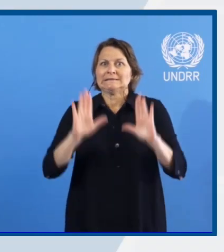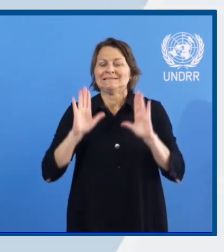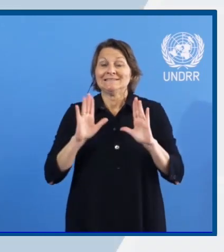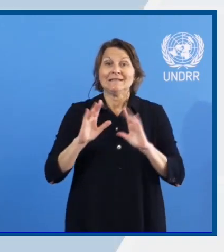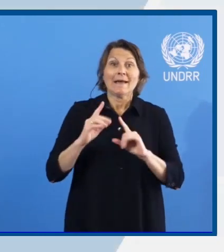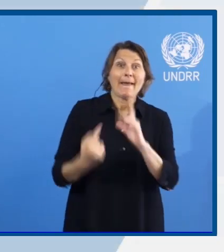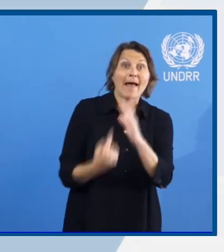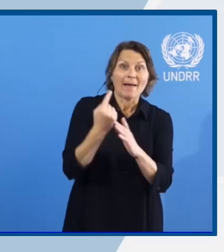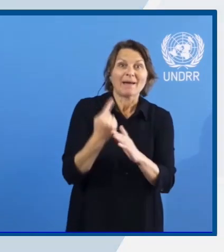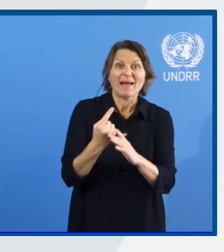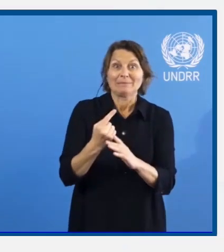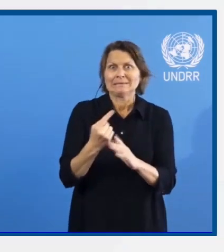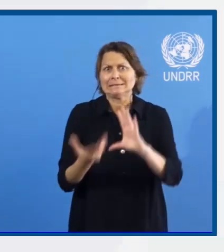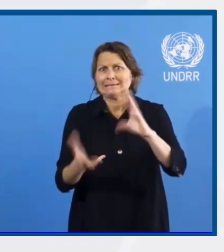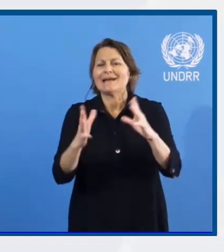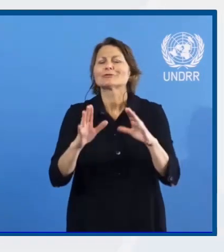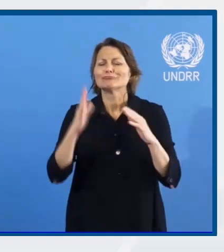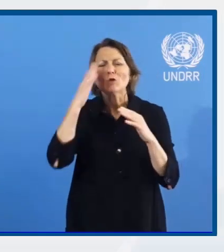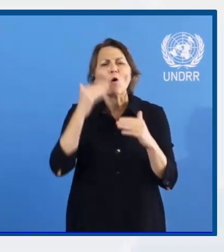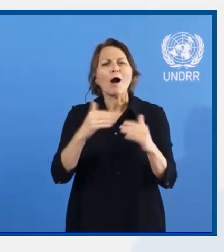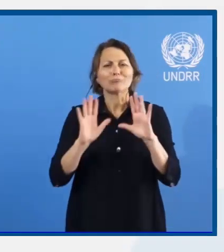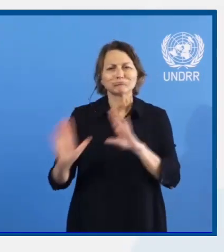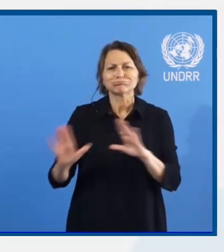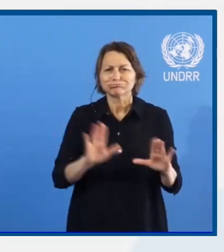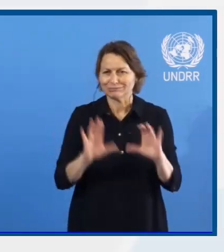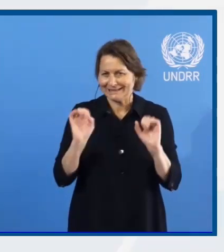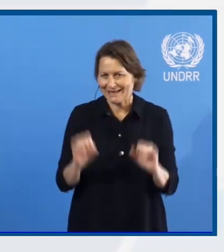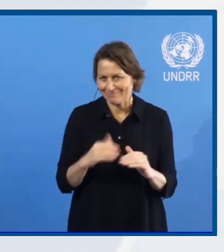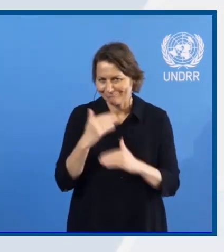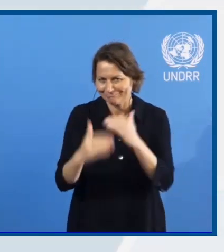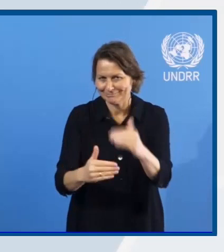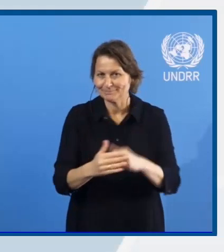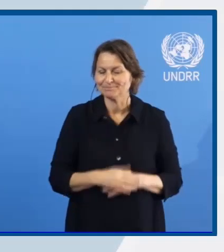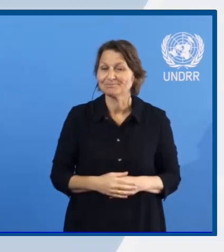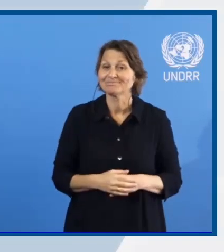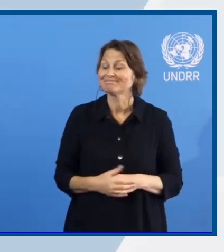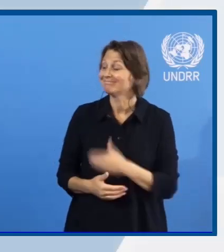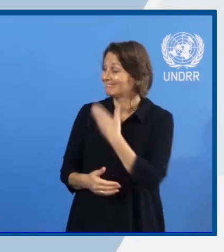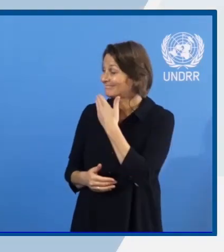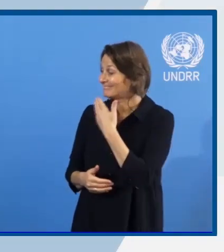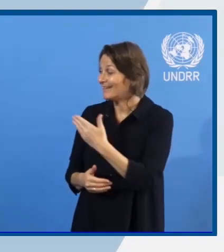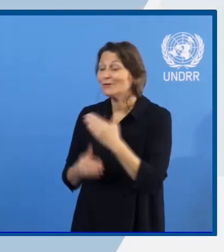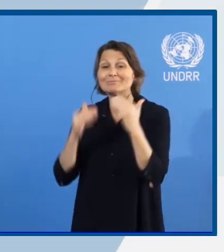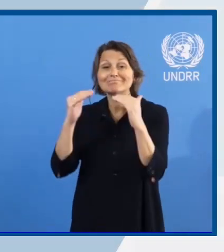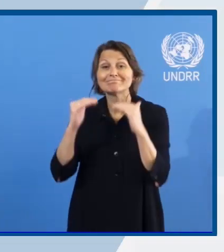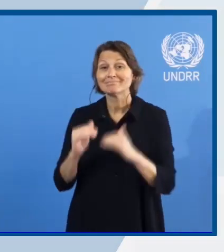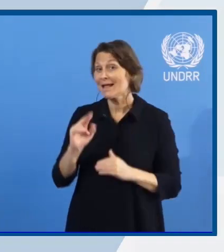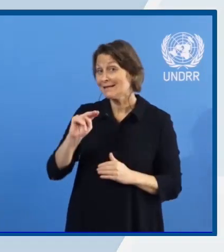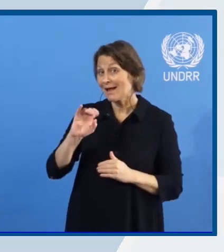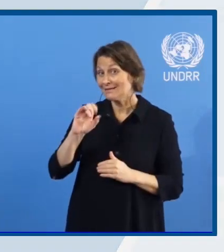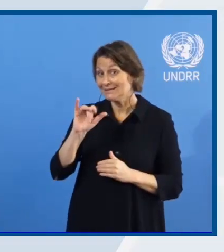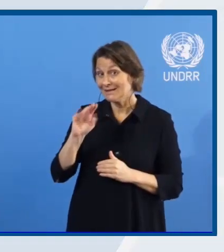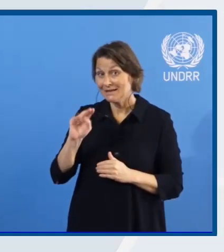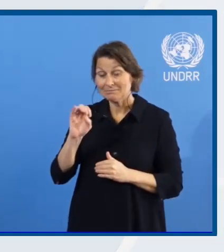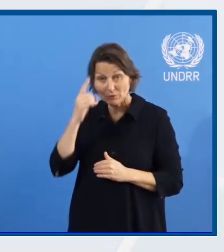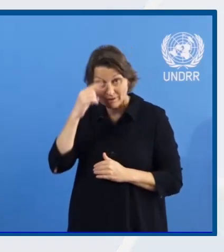tried at least. Very good. Thank you, Elena. Nadine, do you have a view on this, on the resilience bond question? Is that possible or even